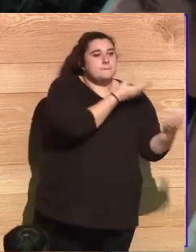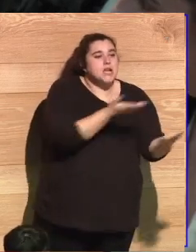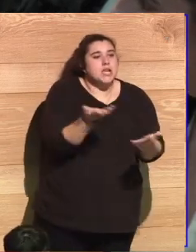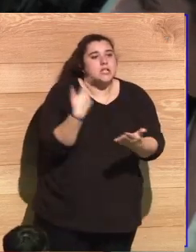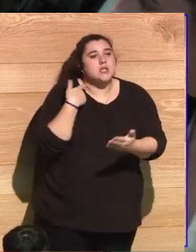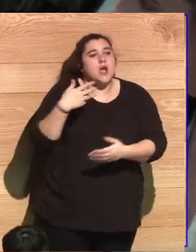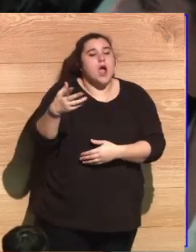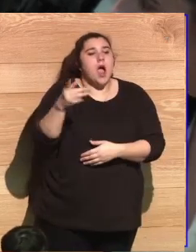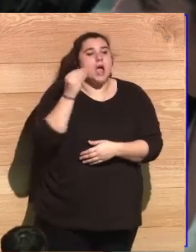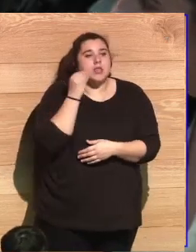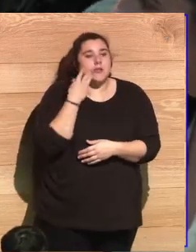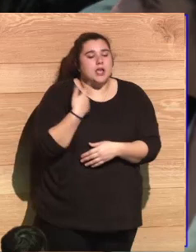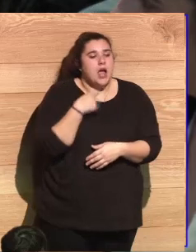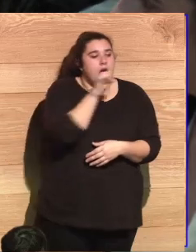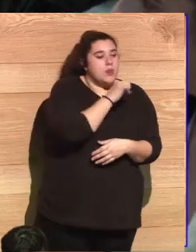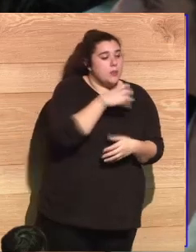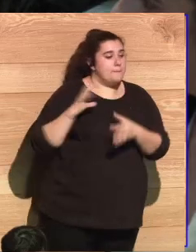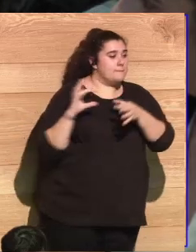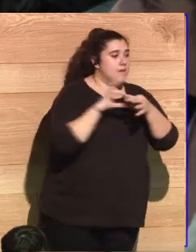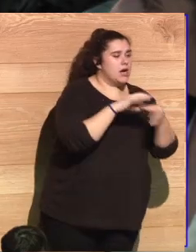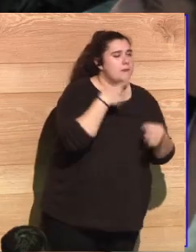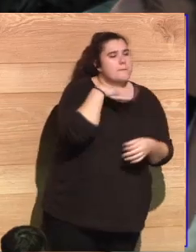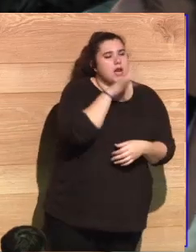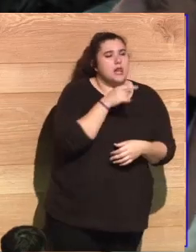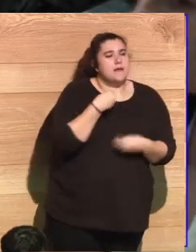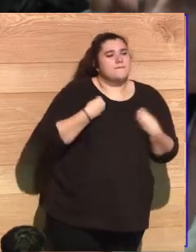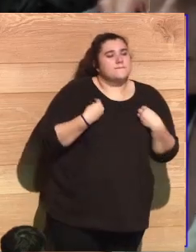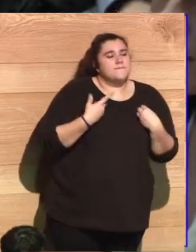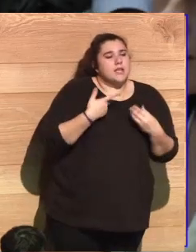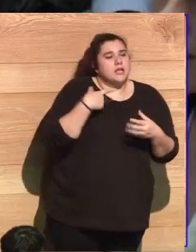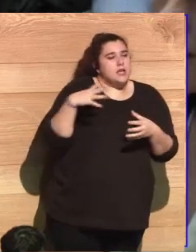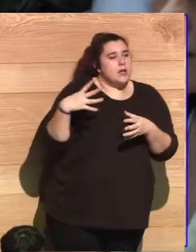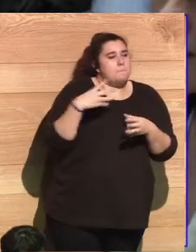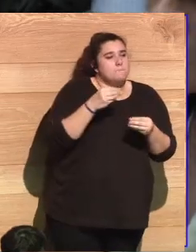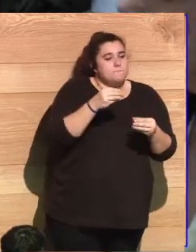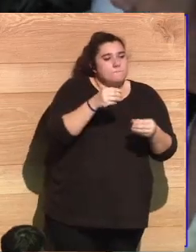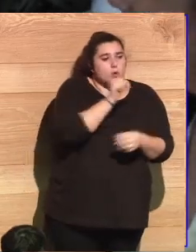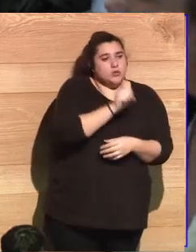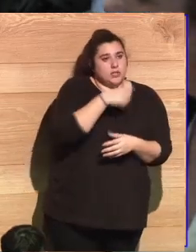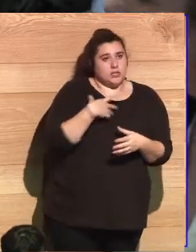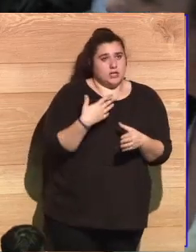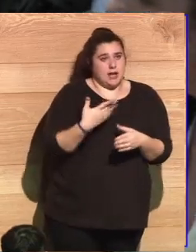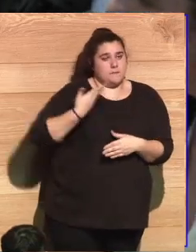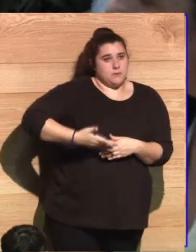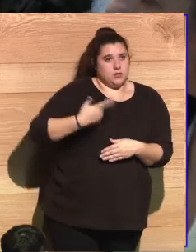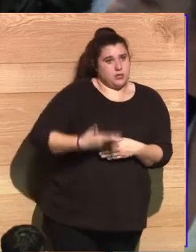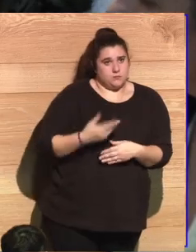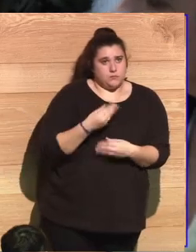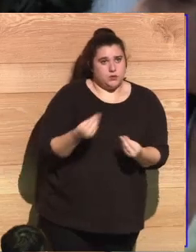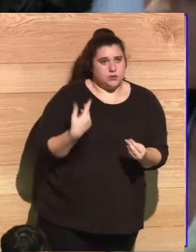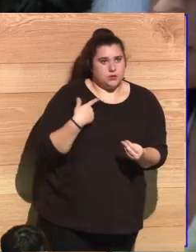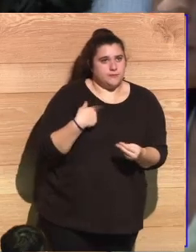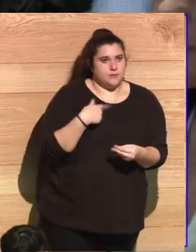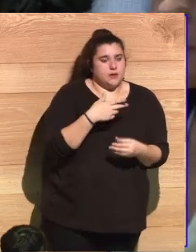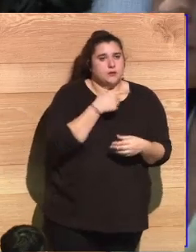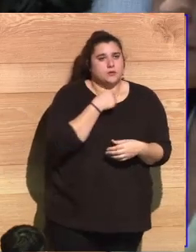The Idiot Wind, comes from a song by Bob Dylan. It seems like music is very important in the book. I don't like Bob Dylan very much, but the